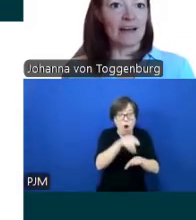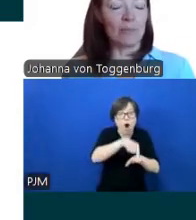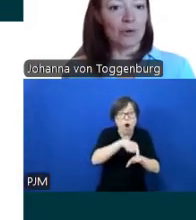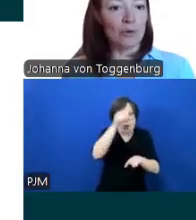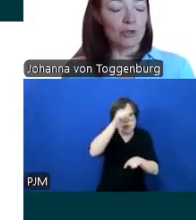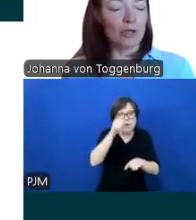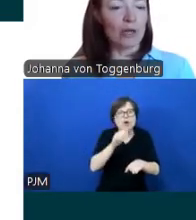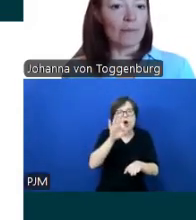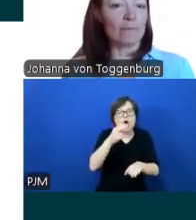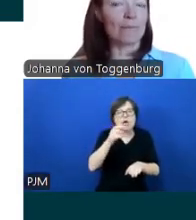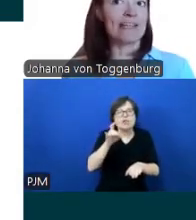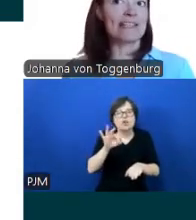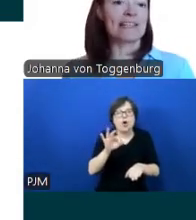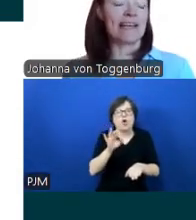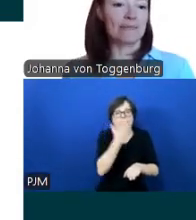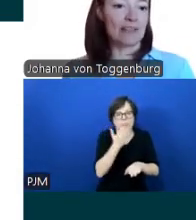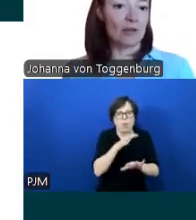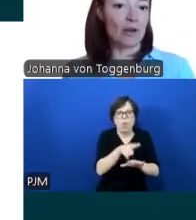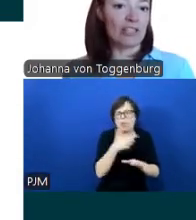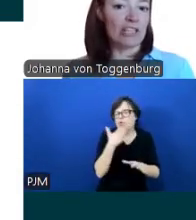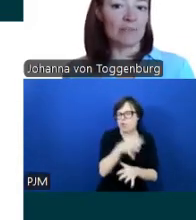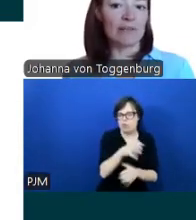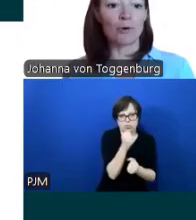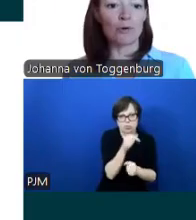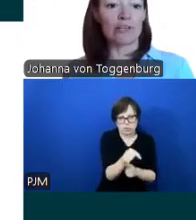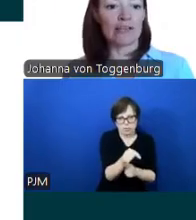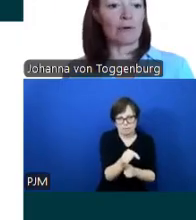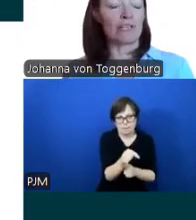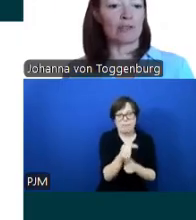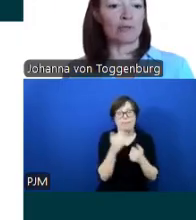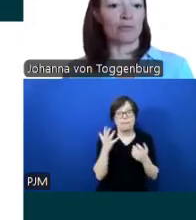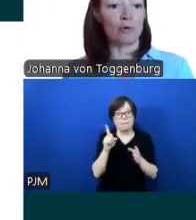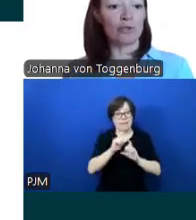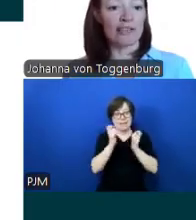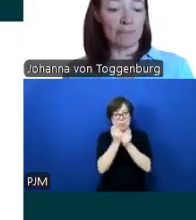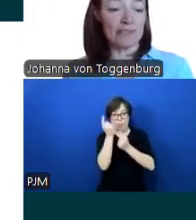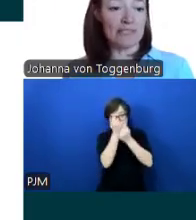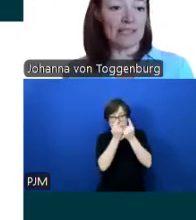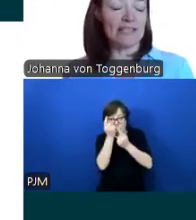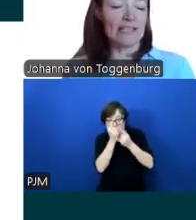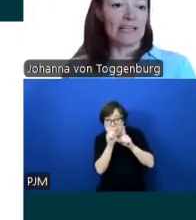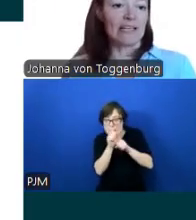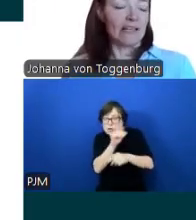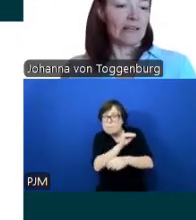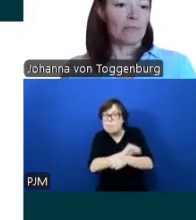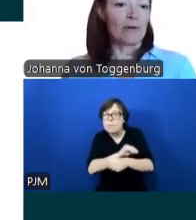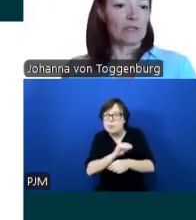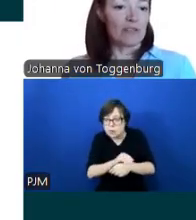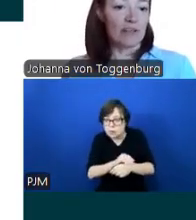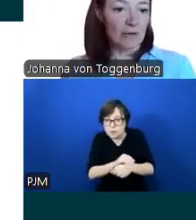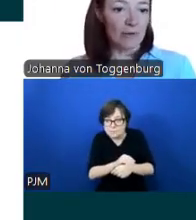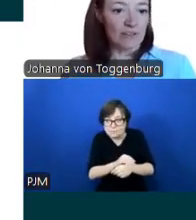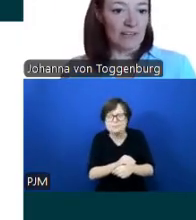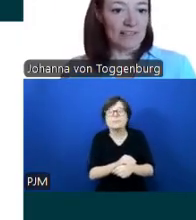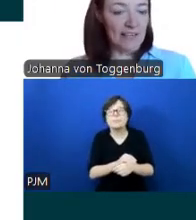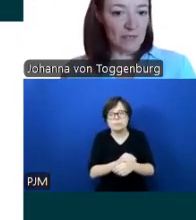The approach basically and methodology can be broken down into 4 steps. We would